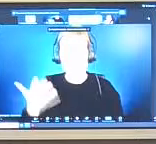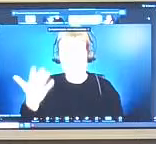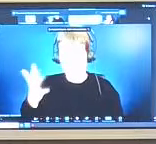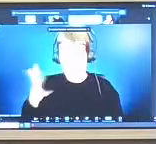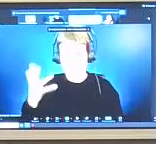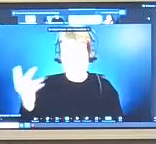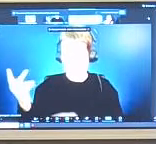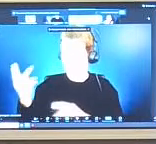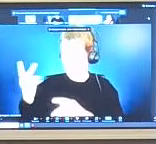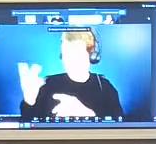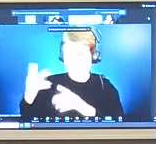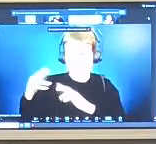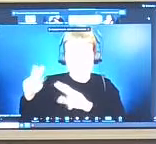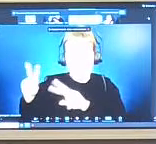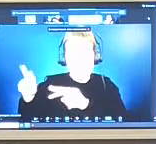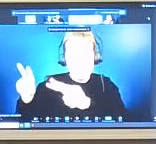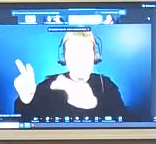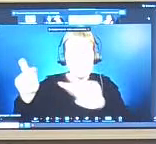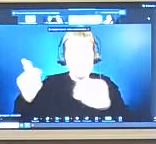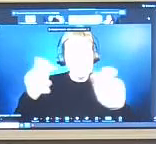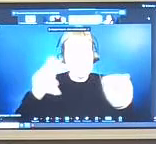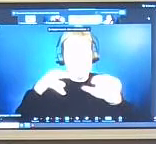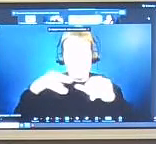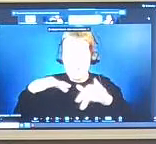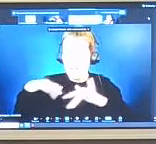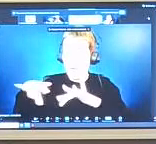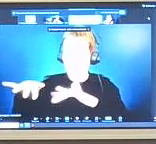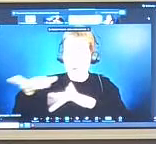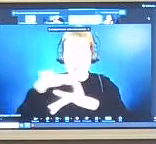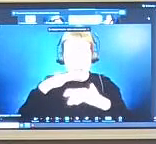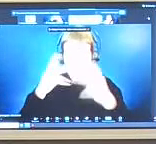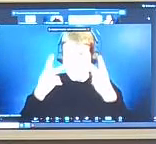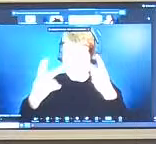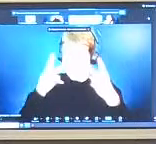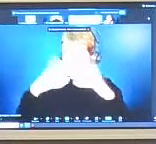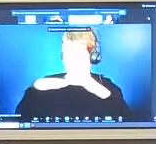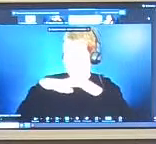accessibility security walk, and